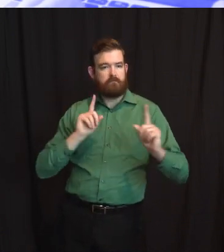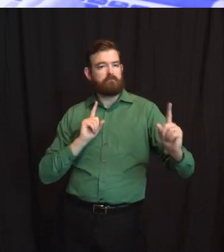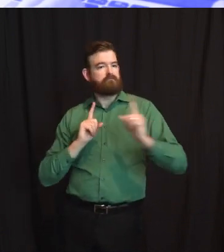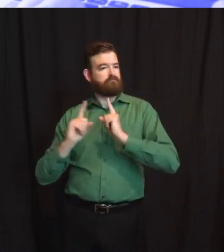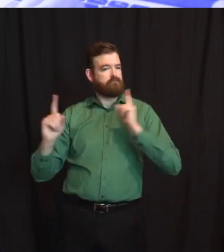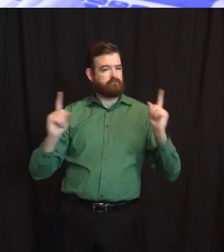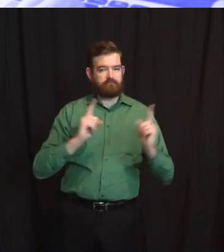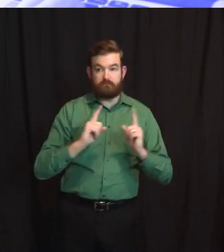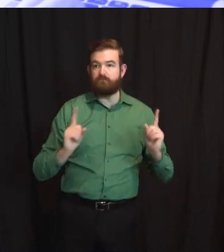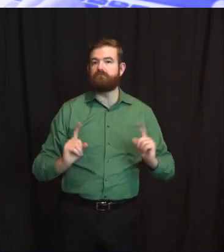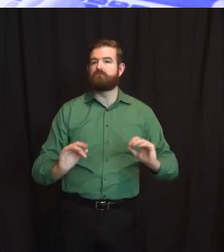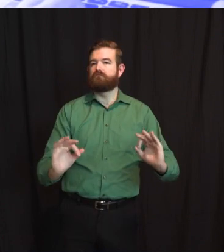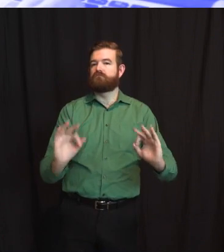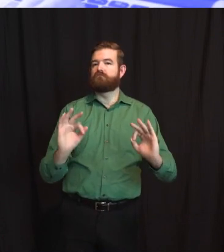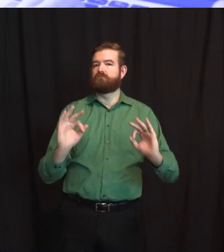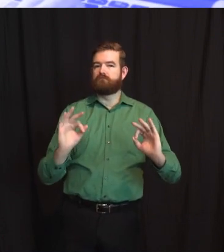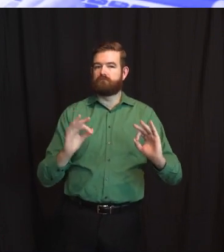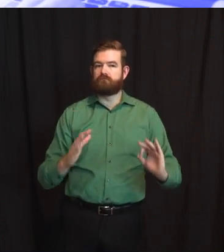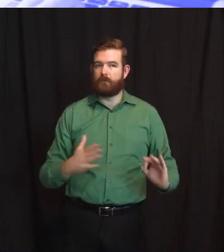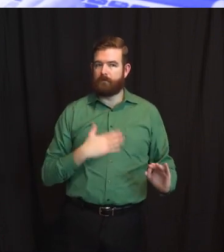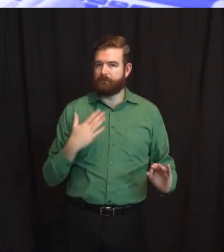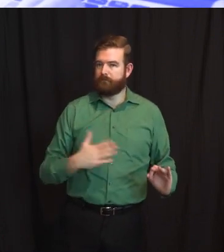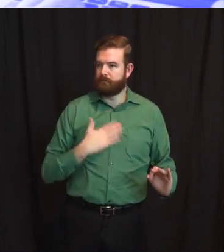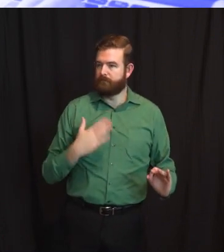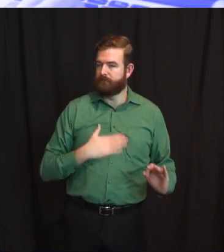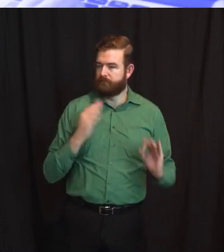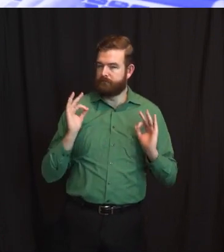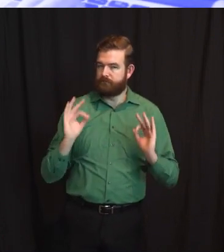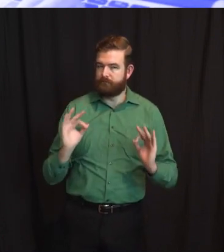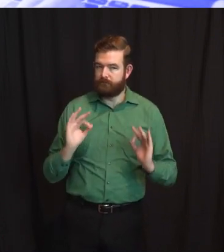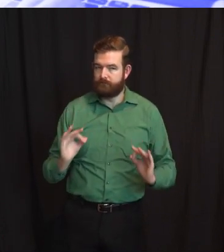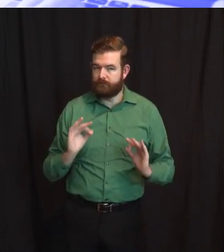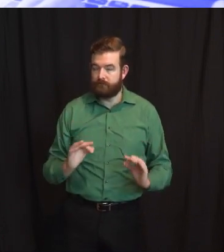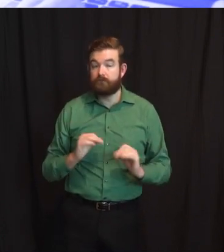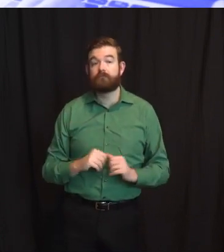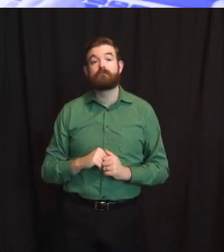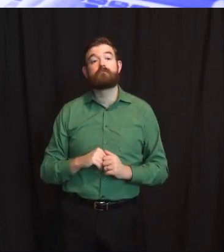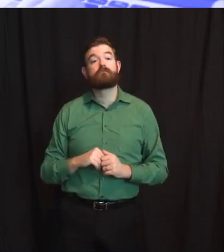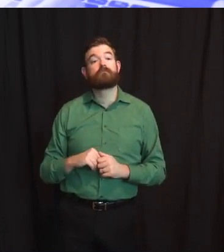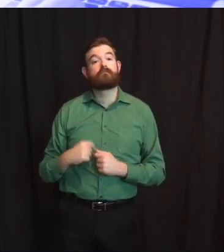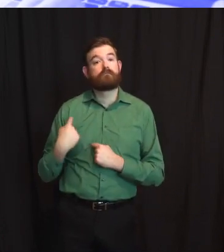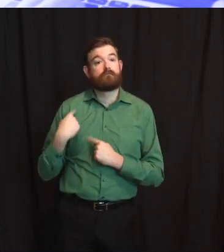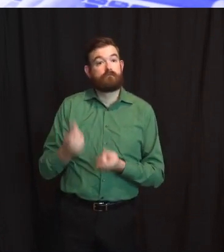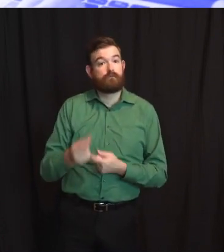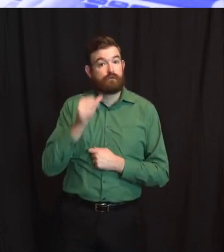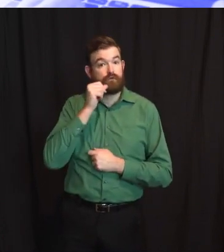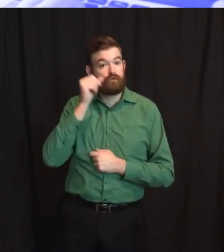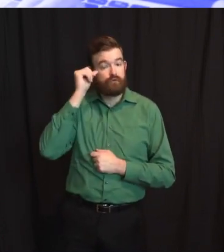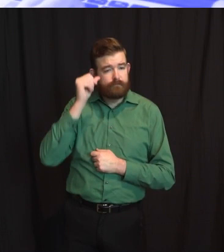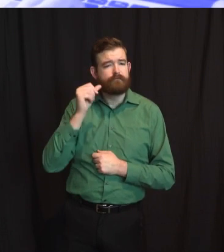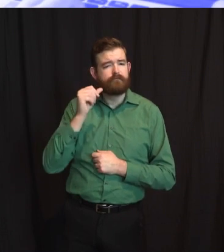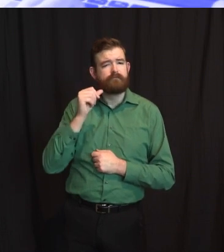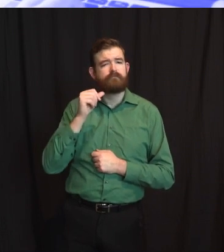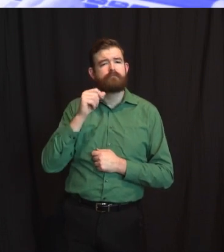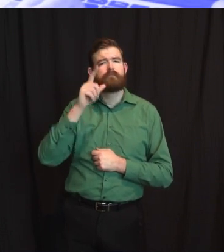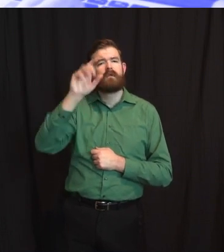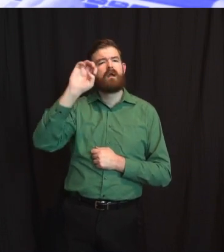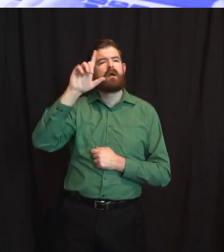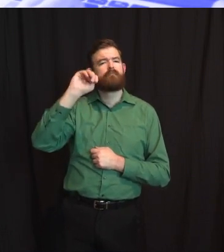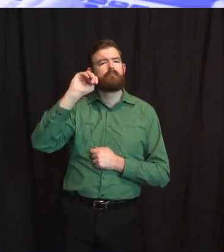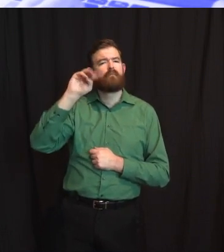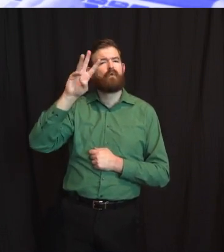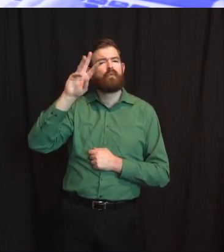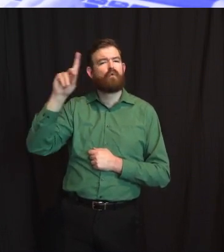I'm glad to report that. With regards to the overnight in Elmwood Park, a subject arrested for domestic